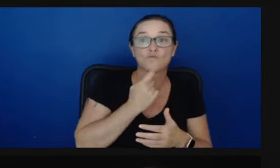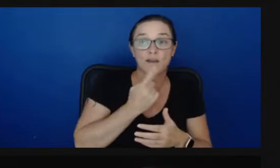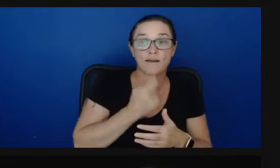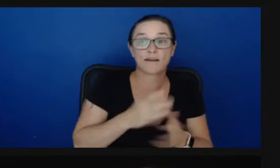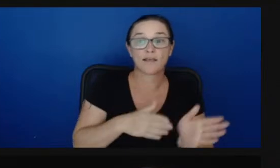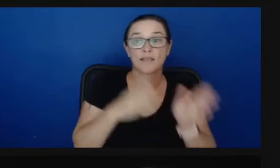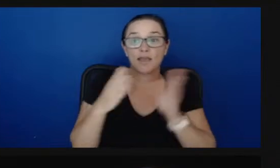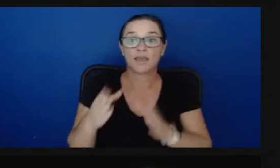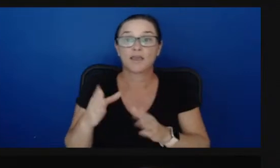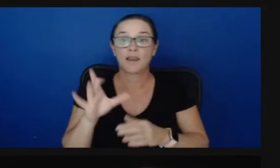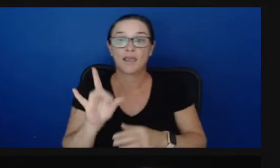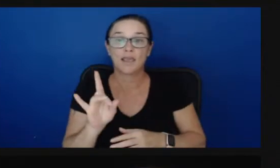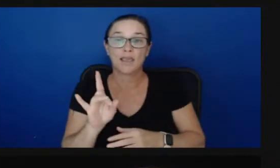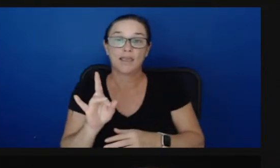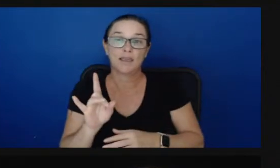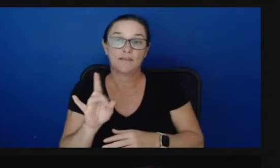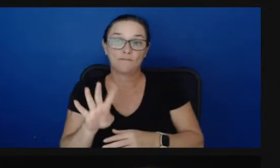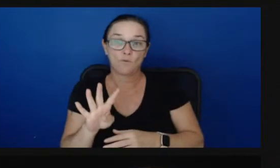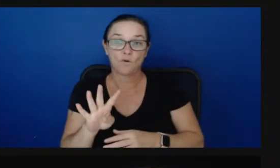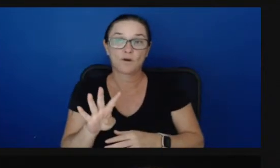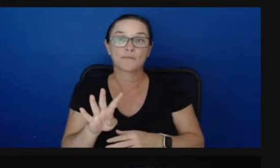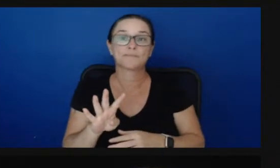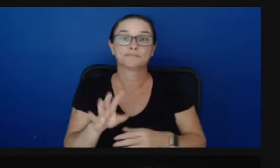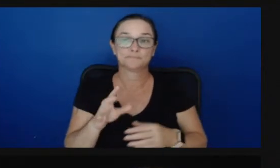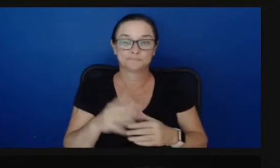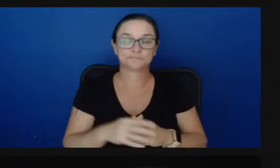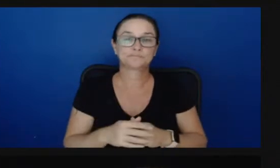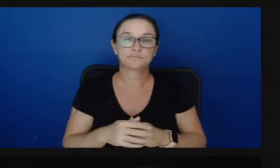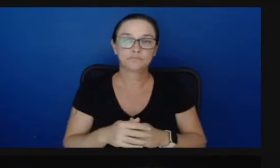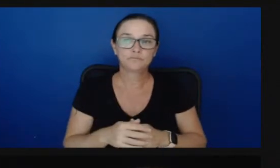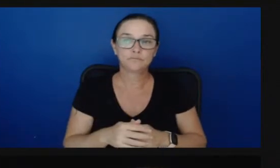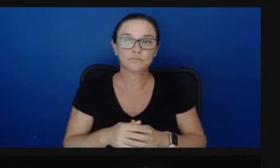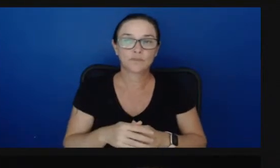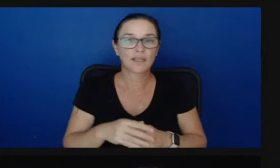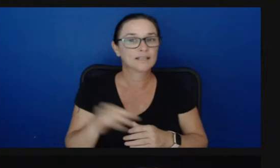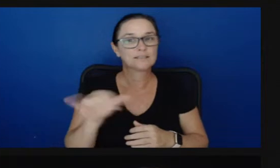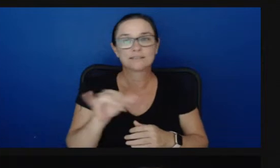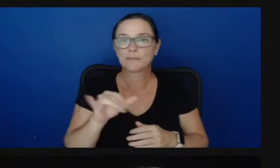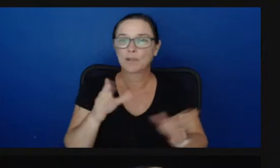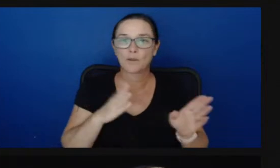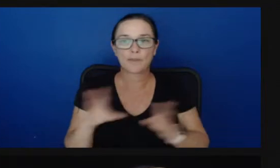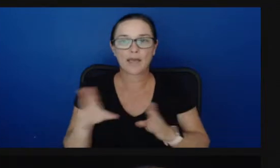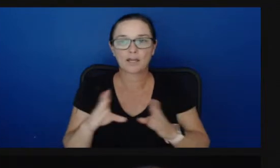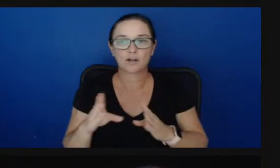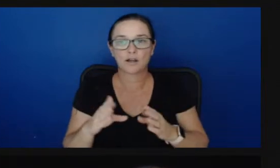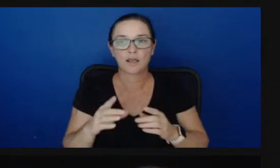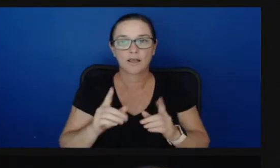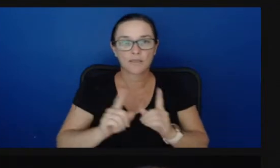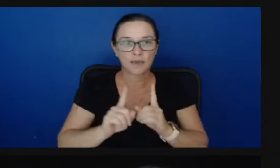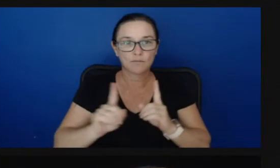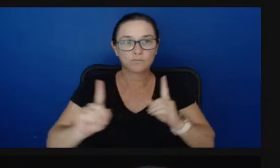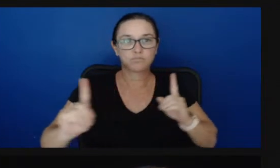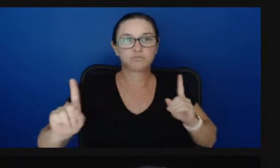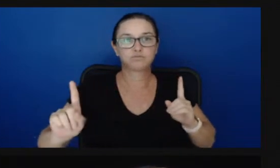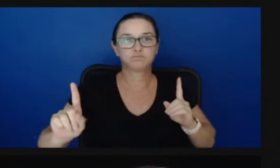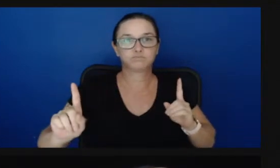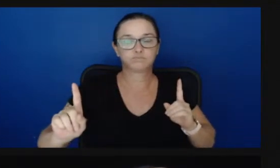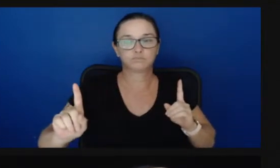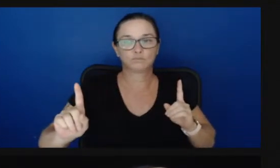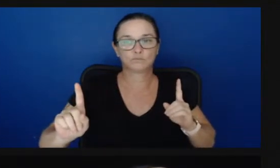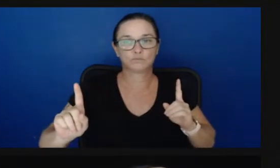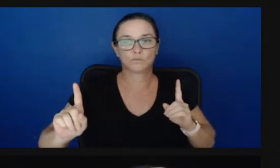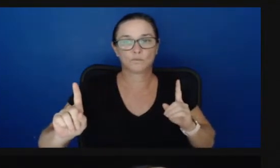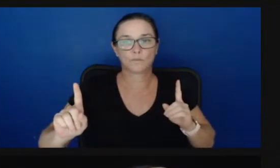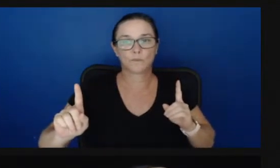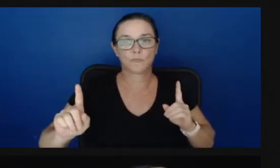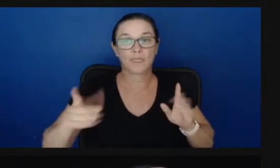right here, prior to and afterwards. So you can see that similar pattern where it really spreads quite apart. And I really want to focus on